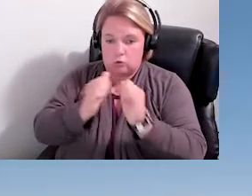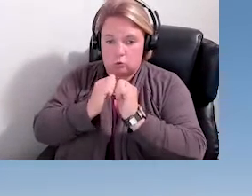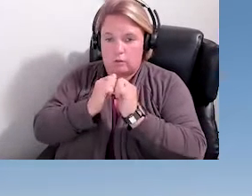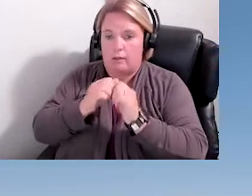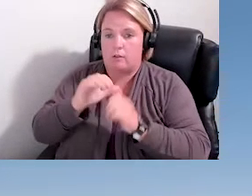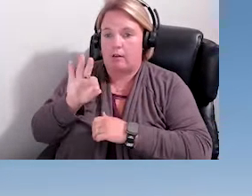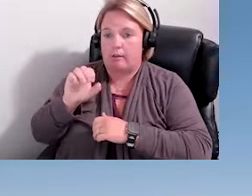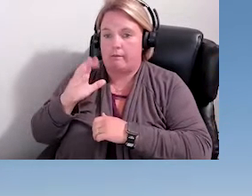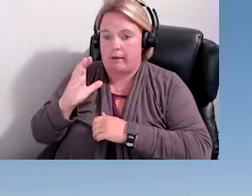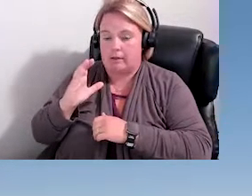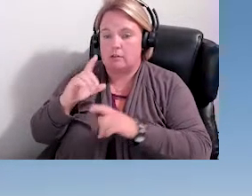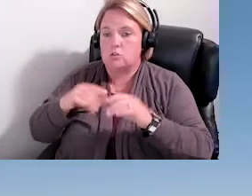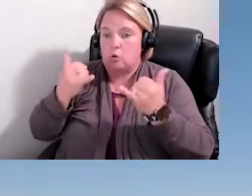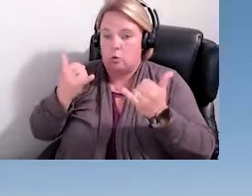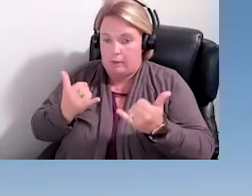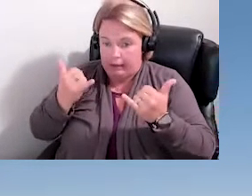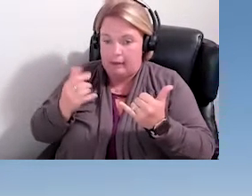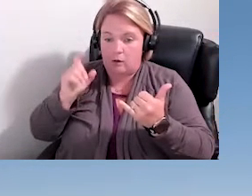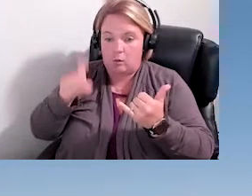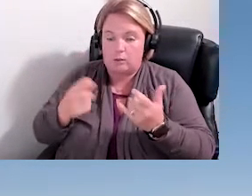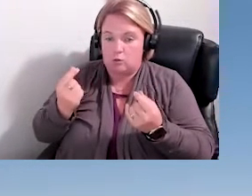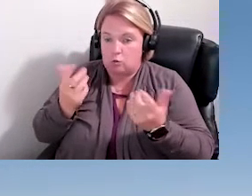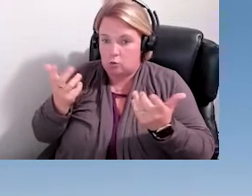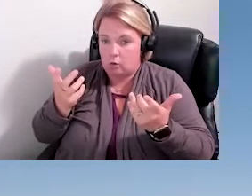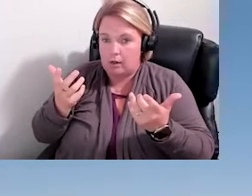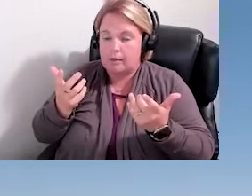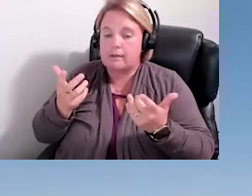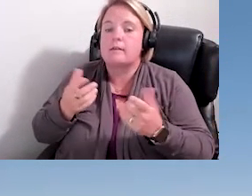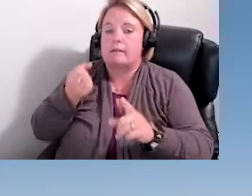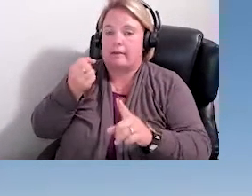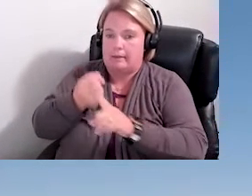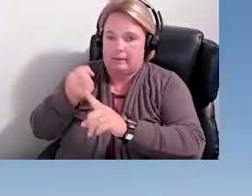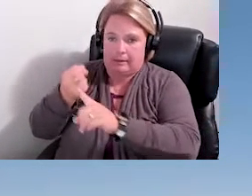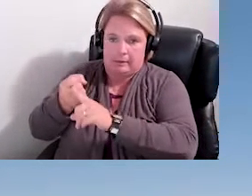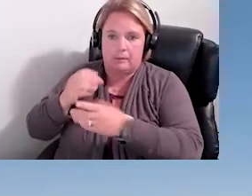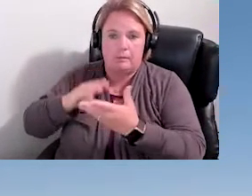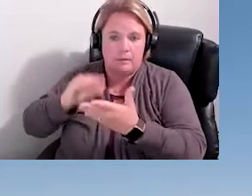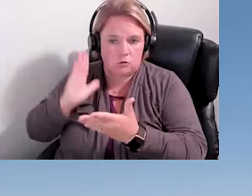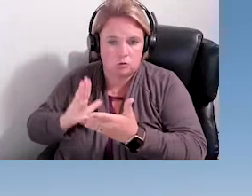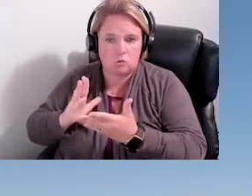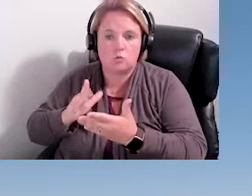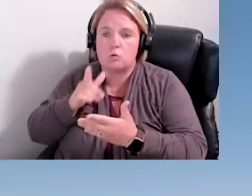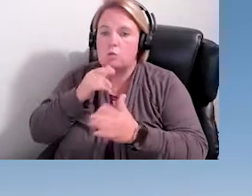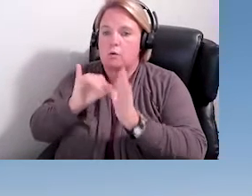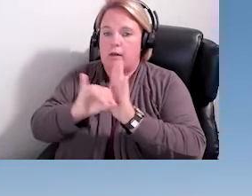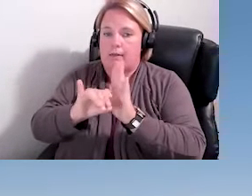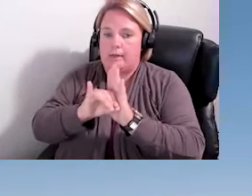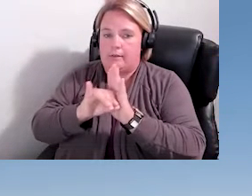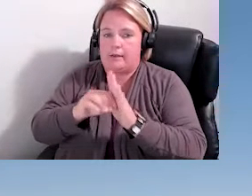next steps is to get data from our disproportionately impacted students, our students who are identified in our equity